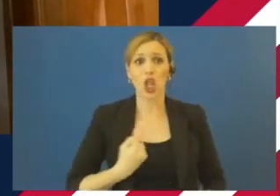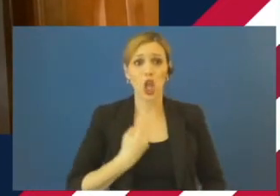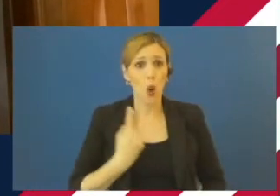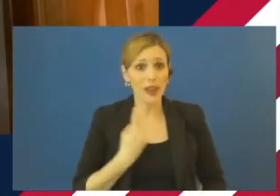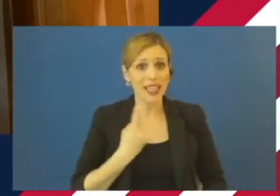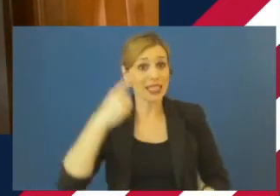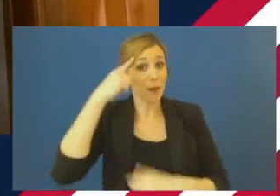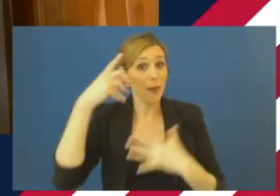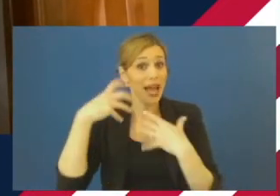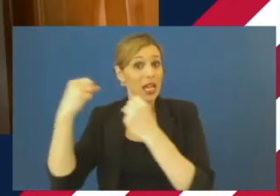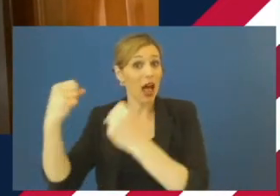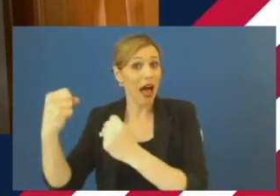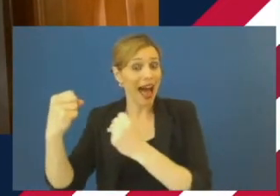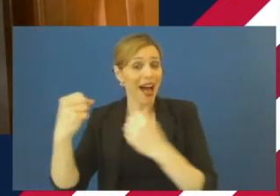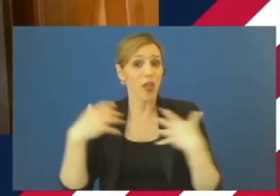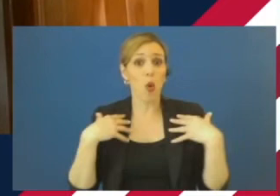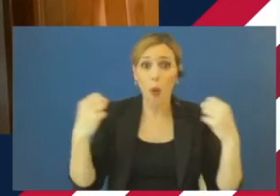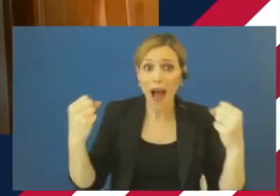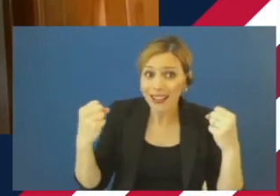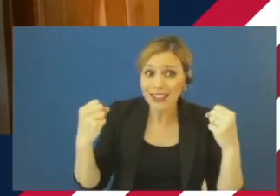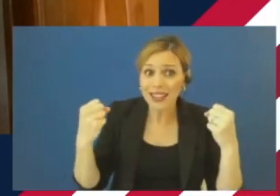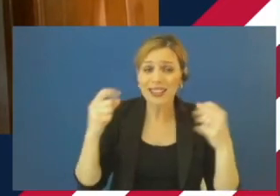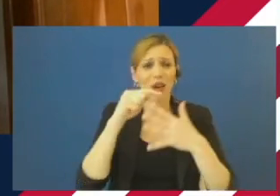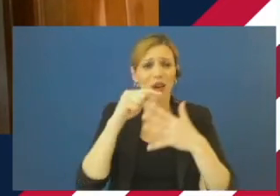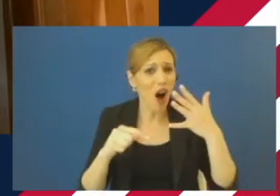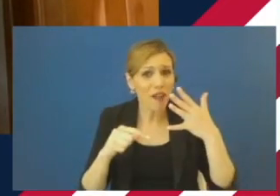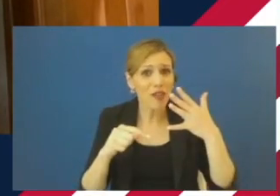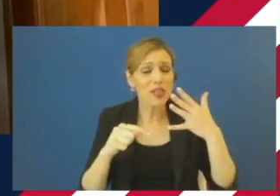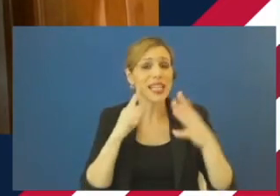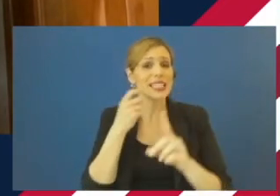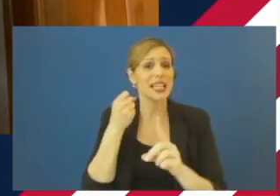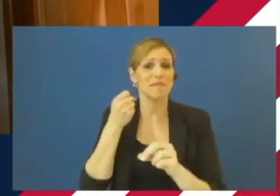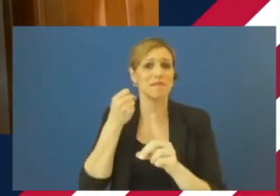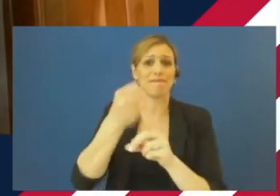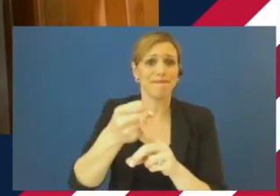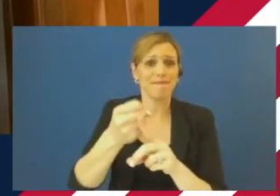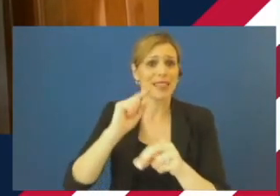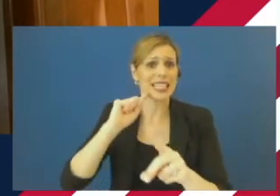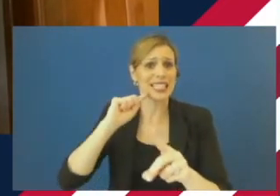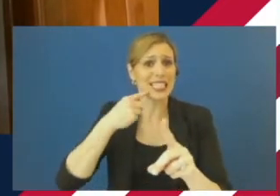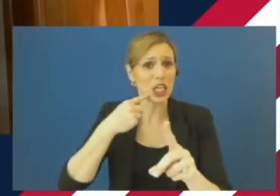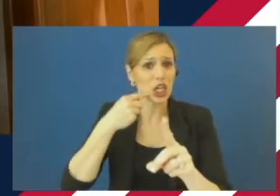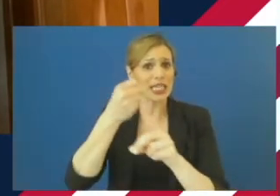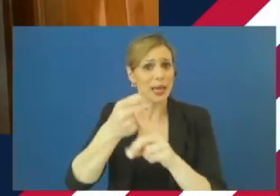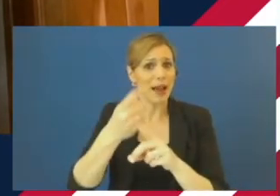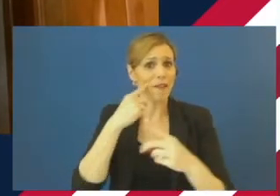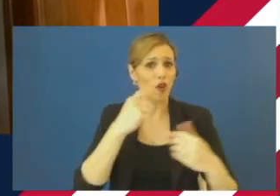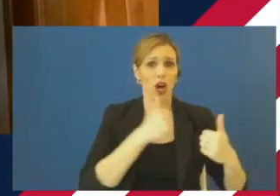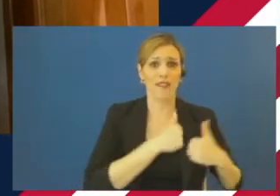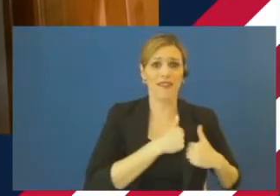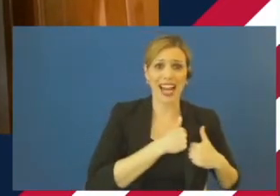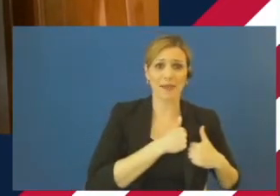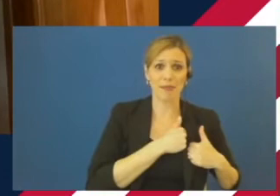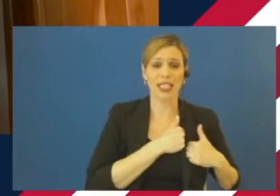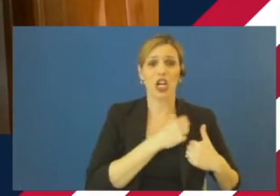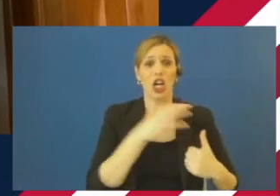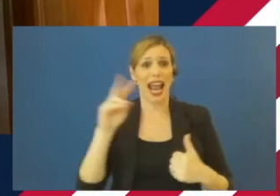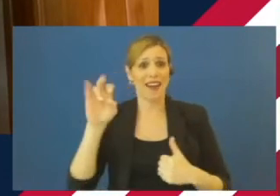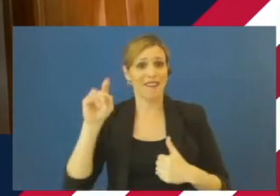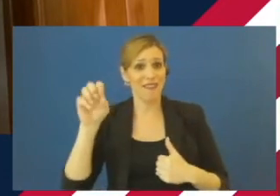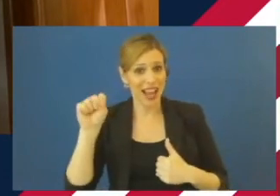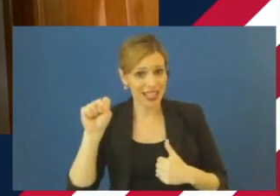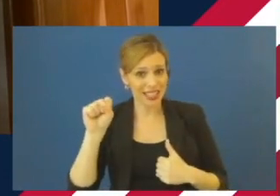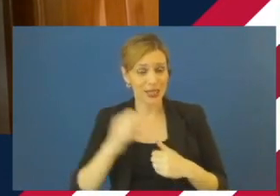severe impacts on our military families and our veterans. According to the 2019 Military Family Advisory